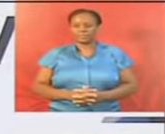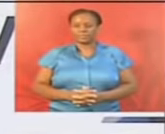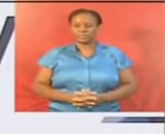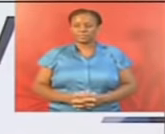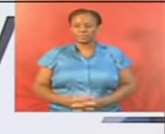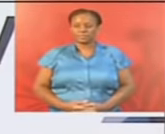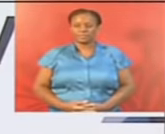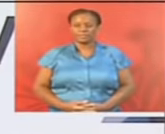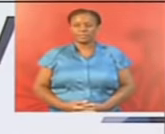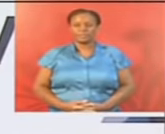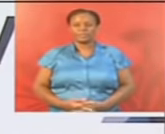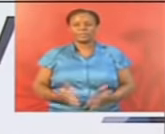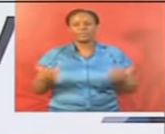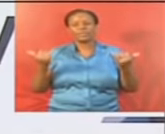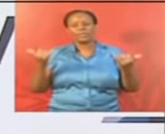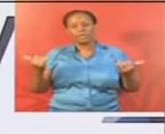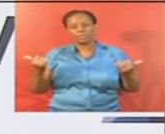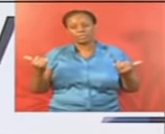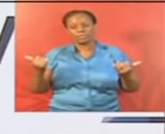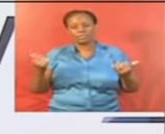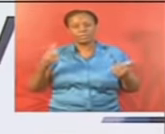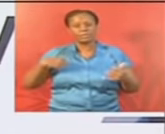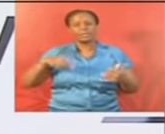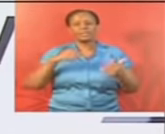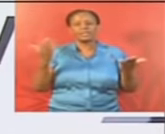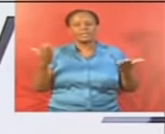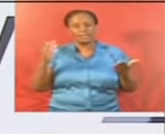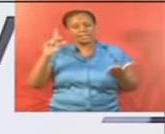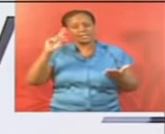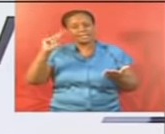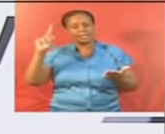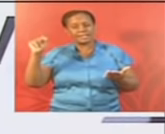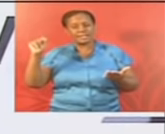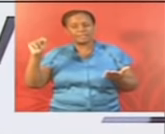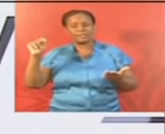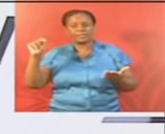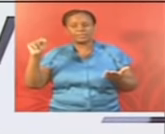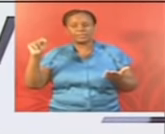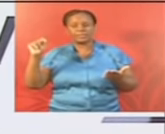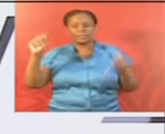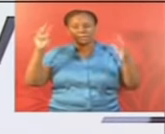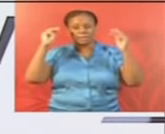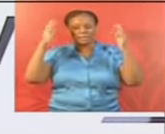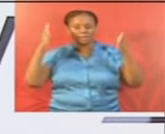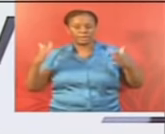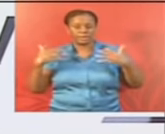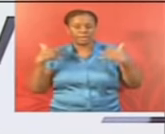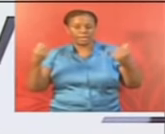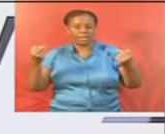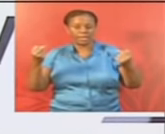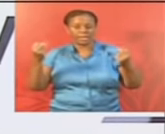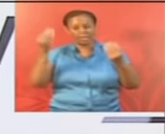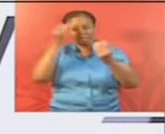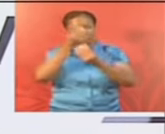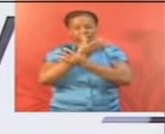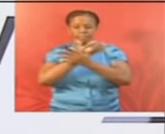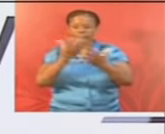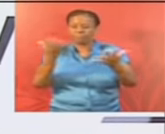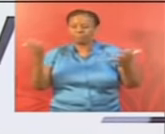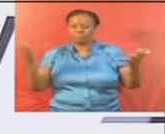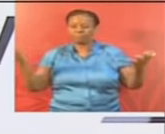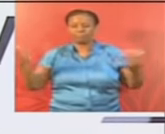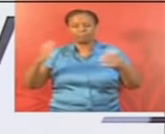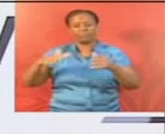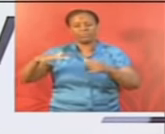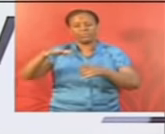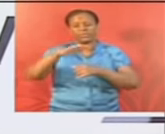This is TTT Live. I'm DK Rostar. The Ministry of Health is giving an update on the status of COVID-19 in Trinidad and Tobago. We're bringing